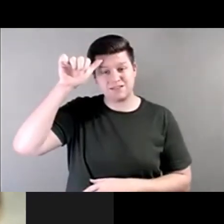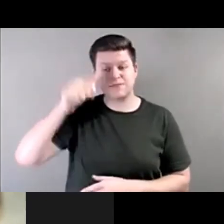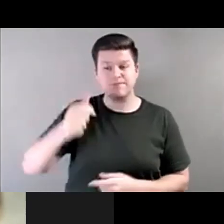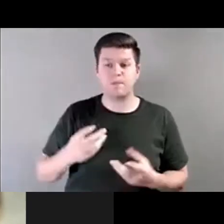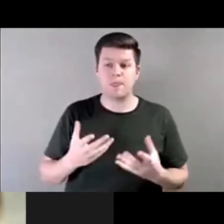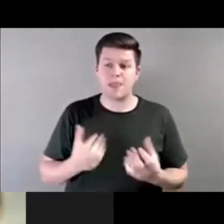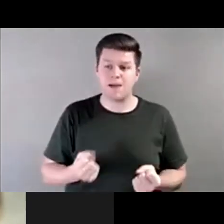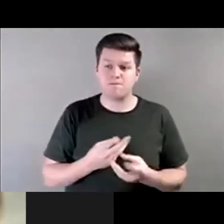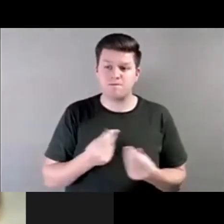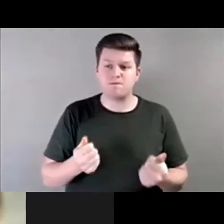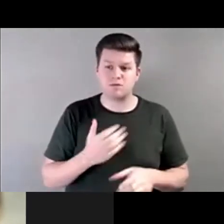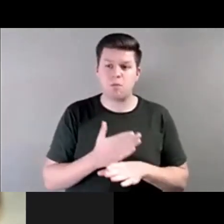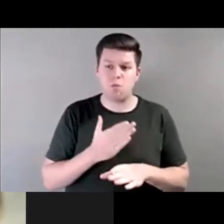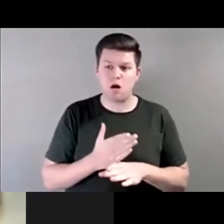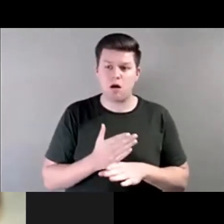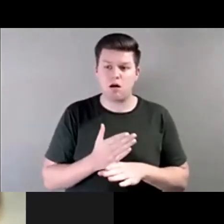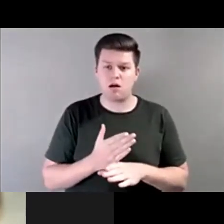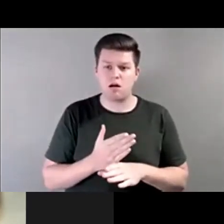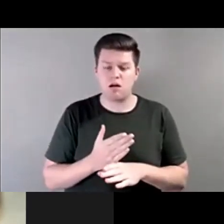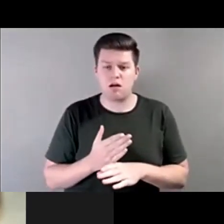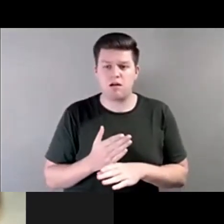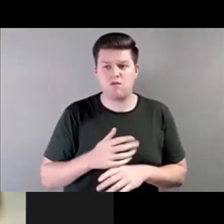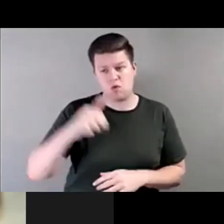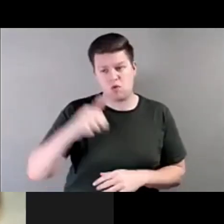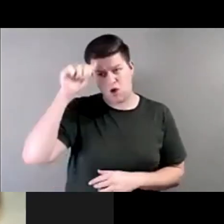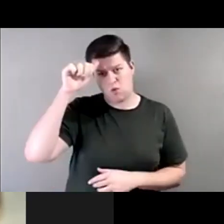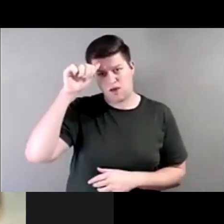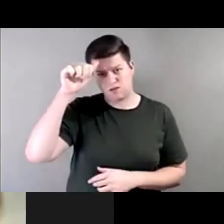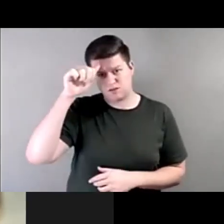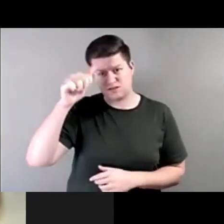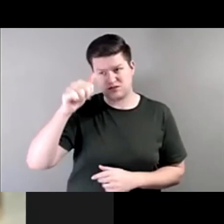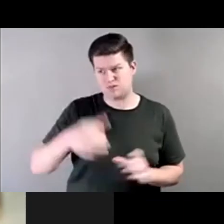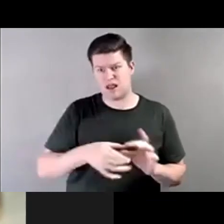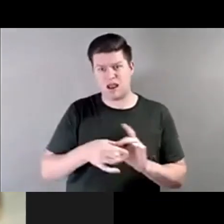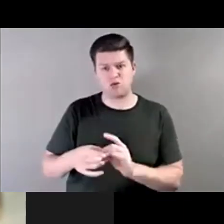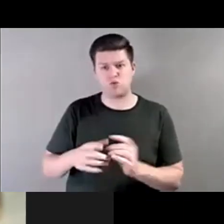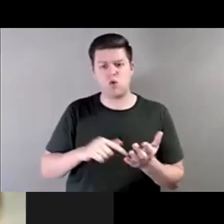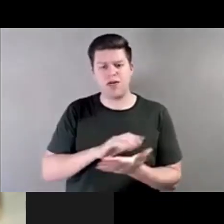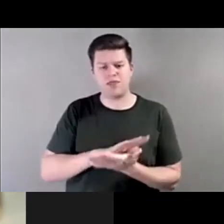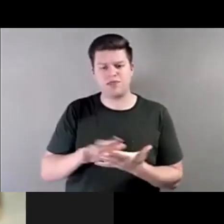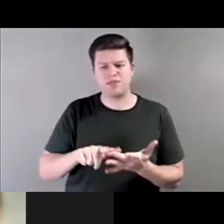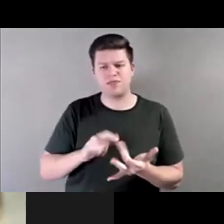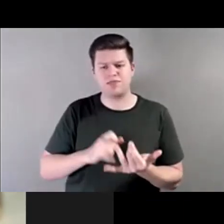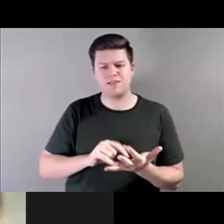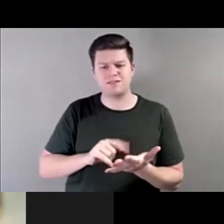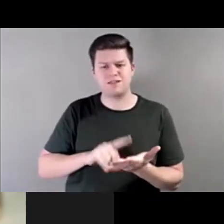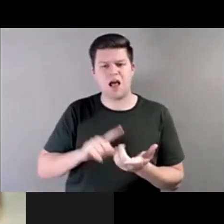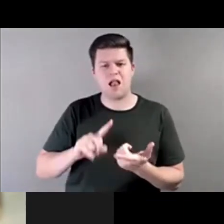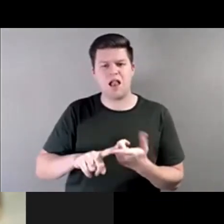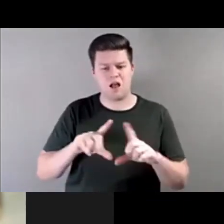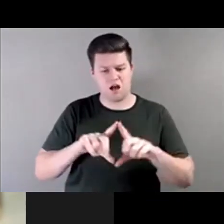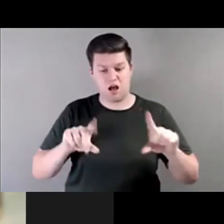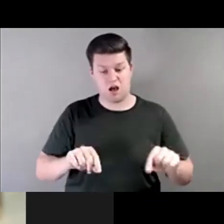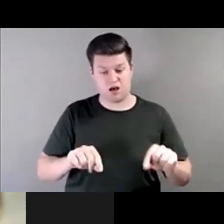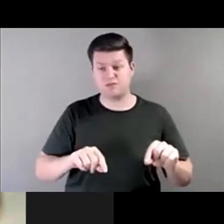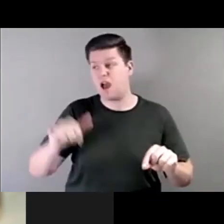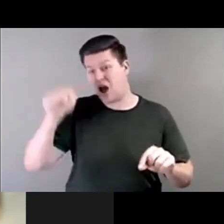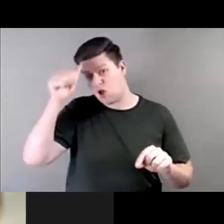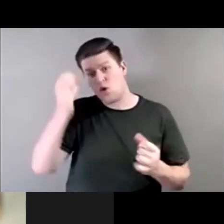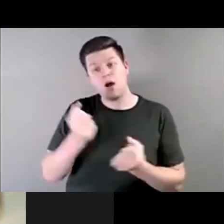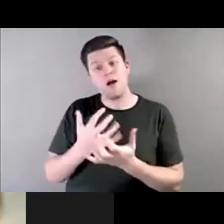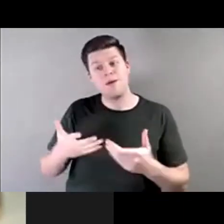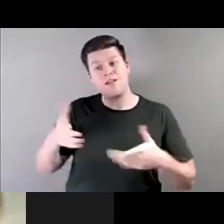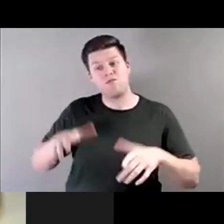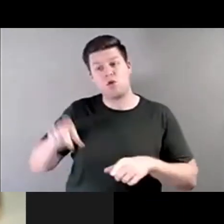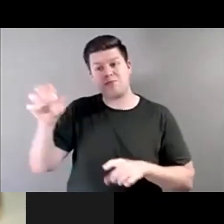on awareness of the Thistle Assistance Card. So for example, quite a lot of people on the islands who do